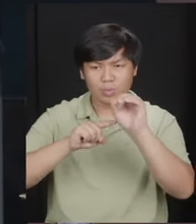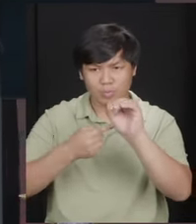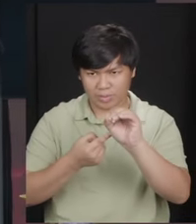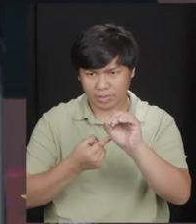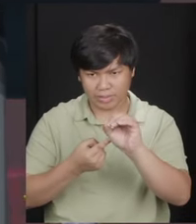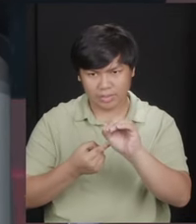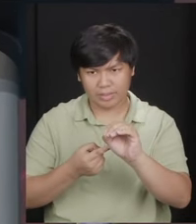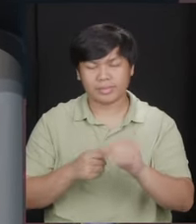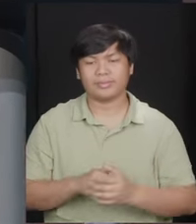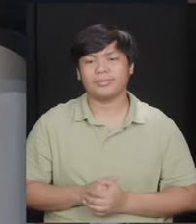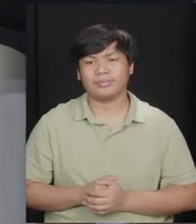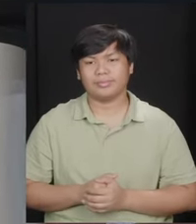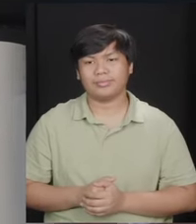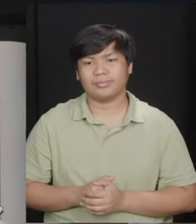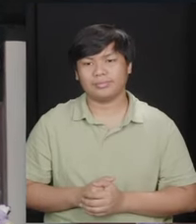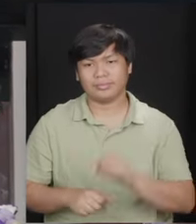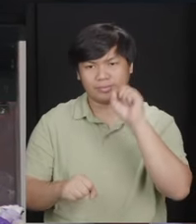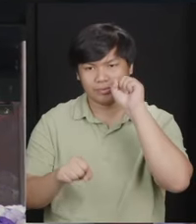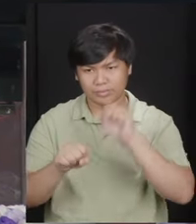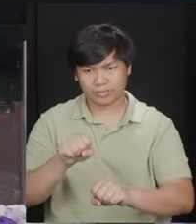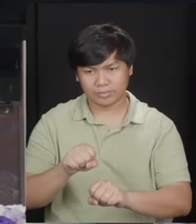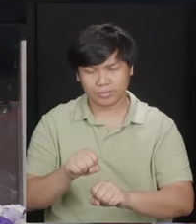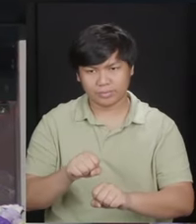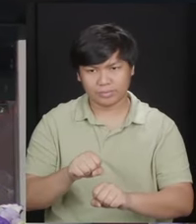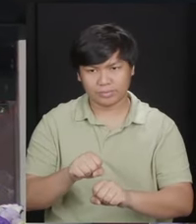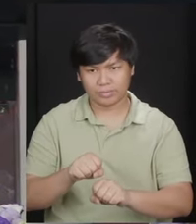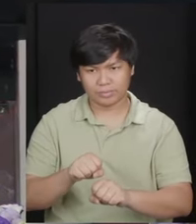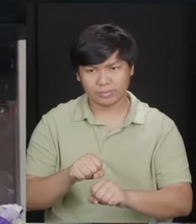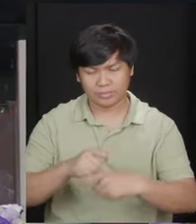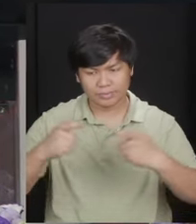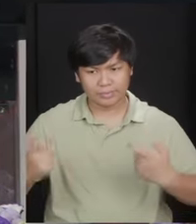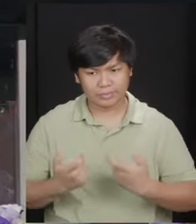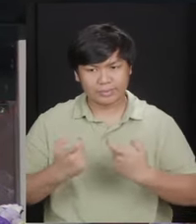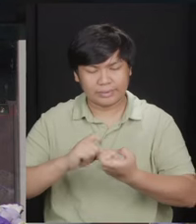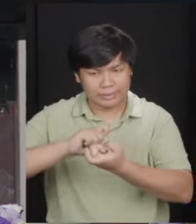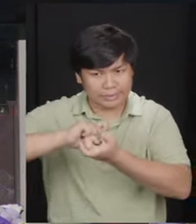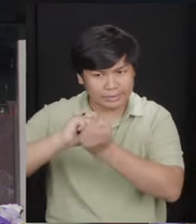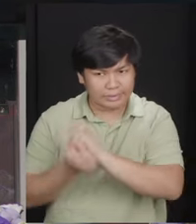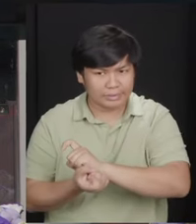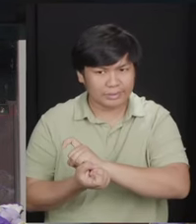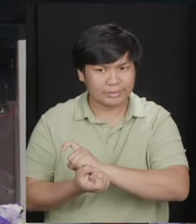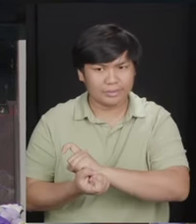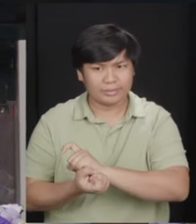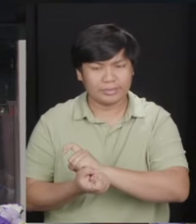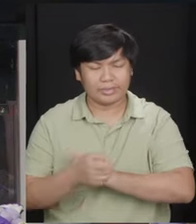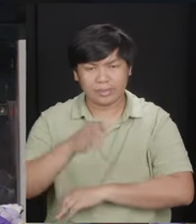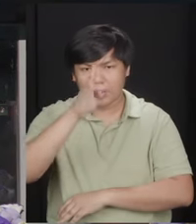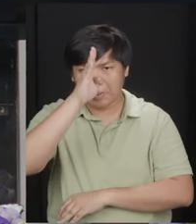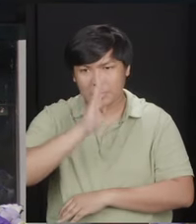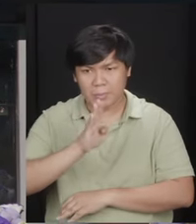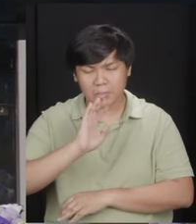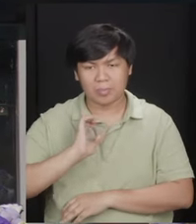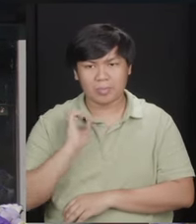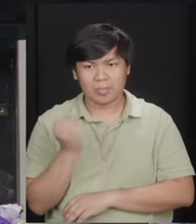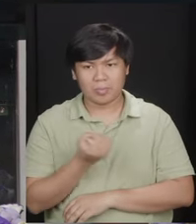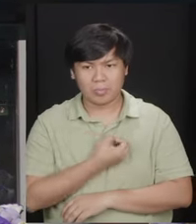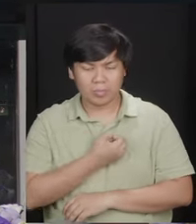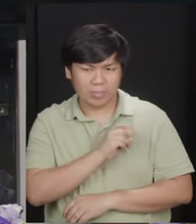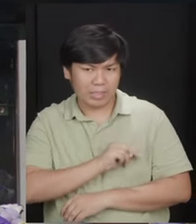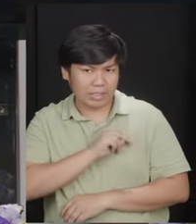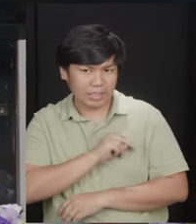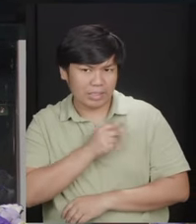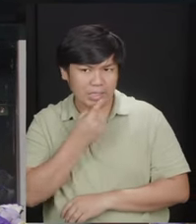be. So, twisted by sin, born fallen and broken, our instinctive